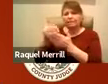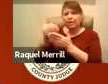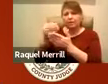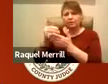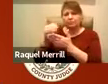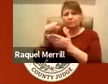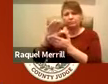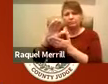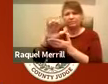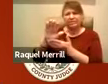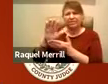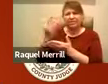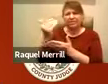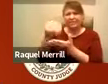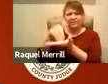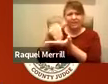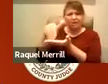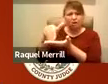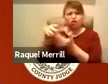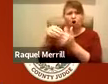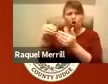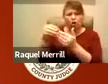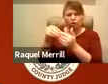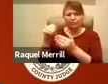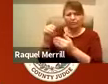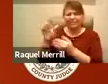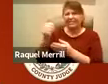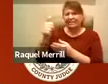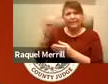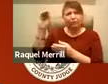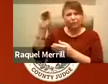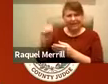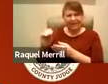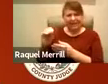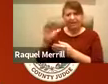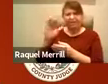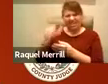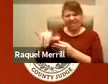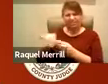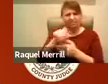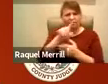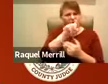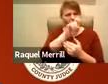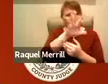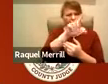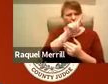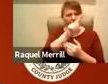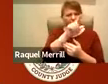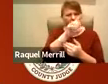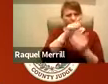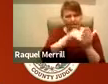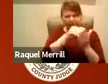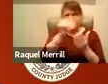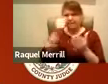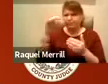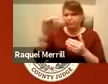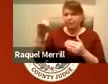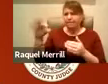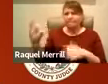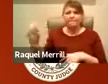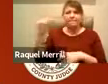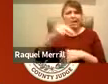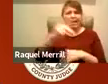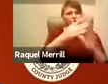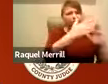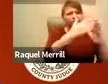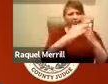was $15 million, which happened to be 10% of the $151 million, back to the municipalities